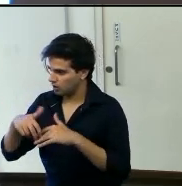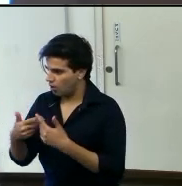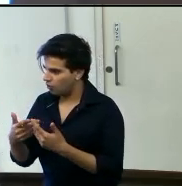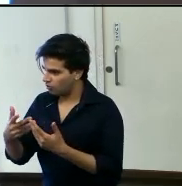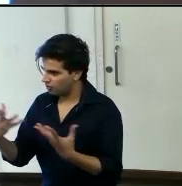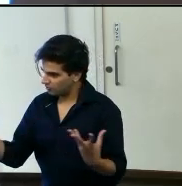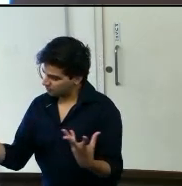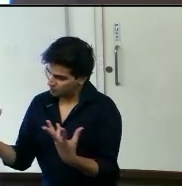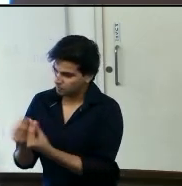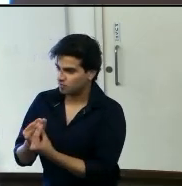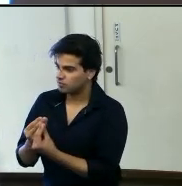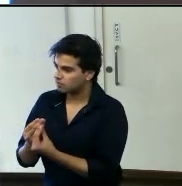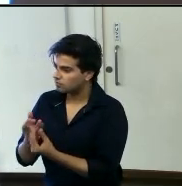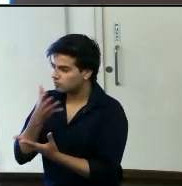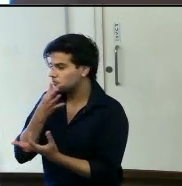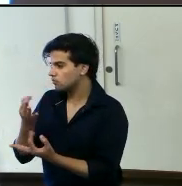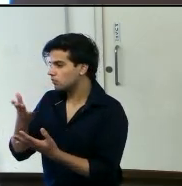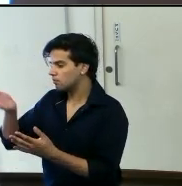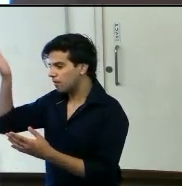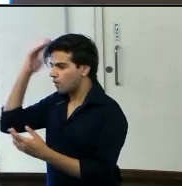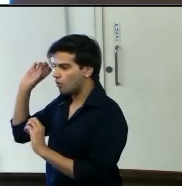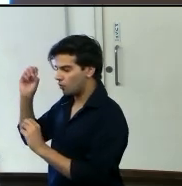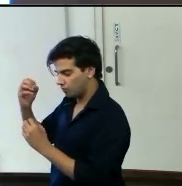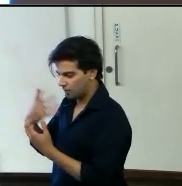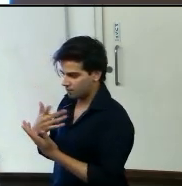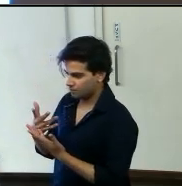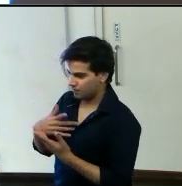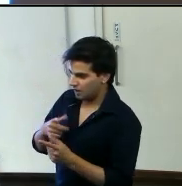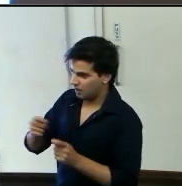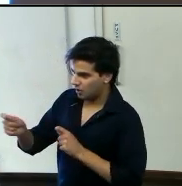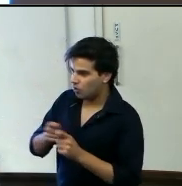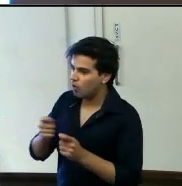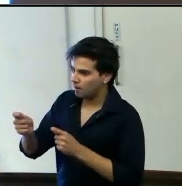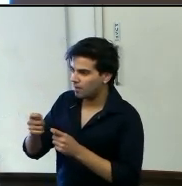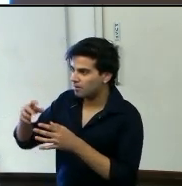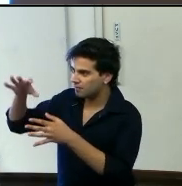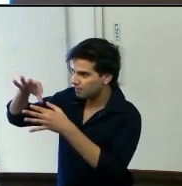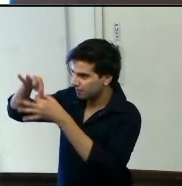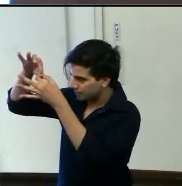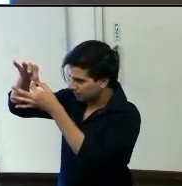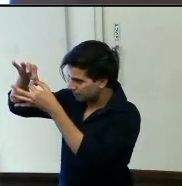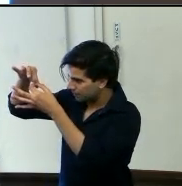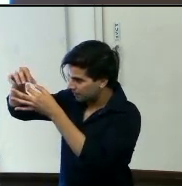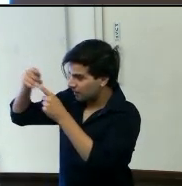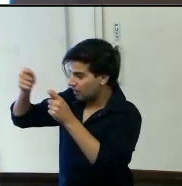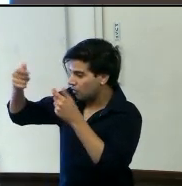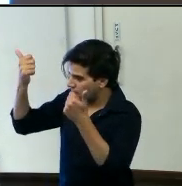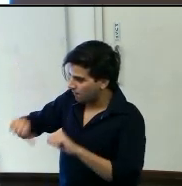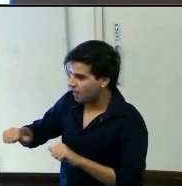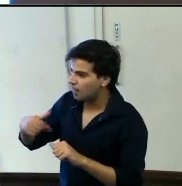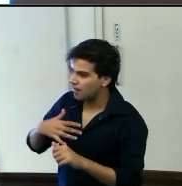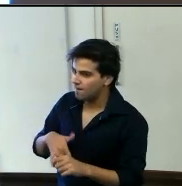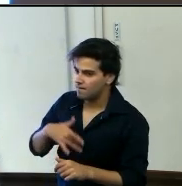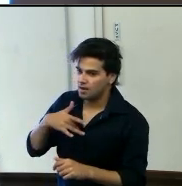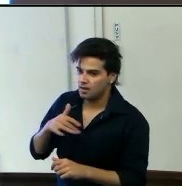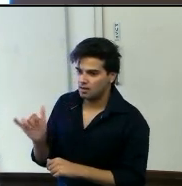together very nicely now. I may lose the control again at some point, but here it's working well. So that's how that feeling of ephemeral